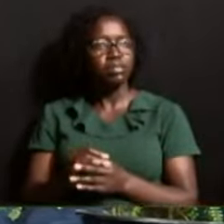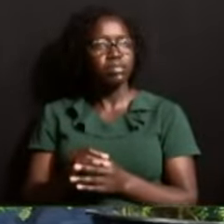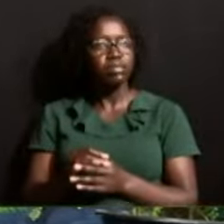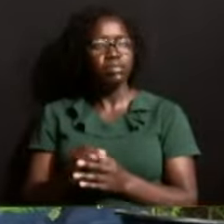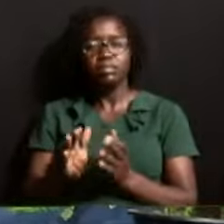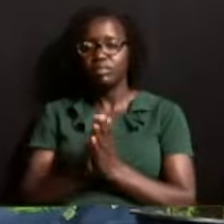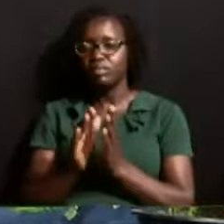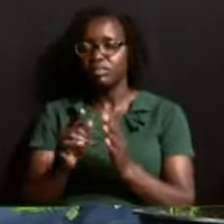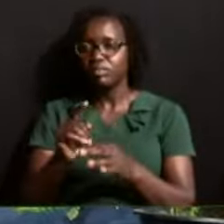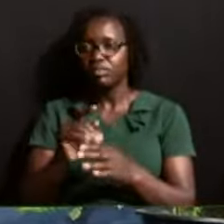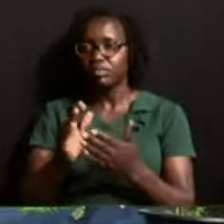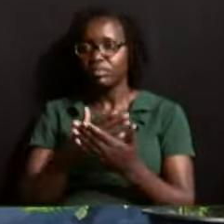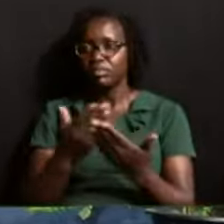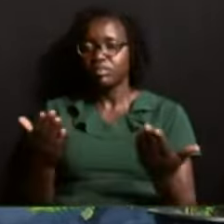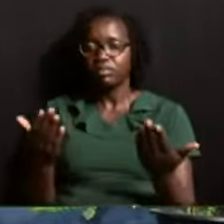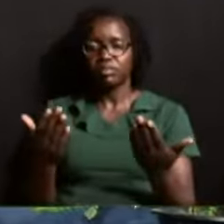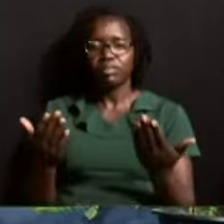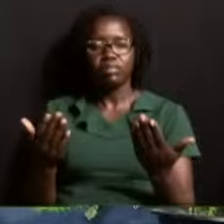something to really